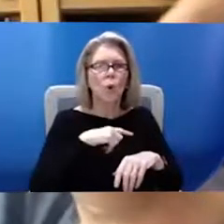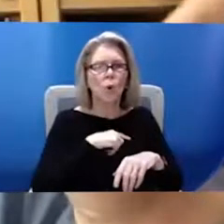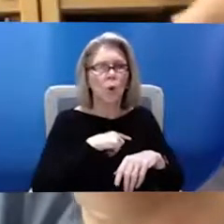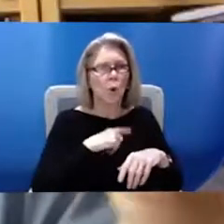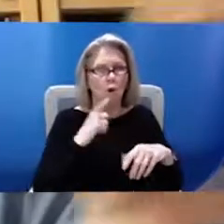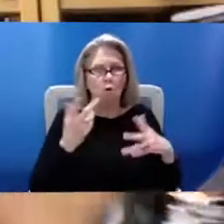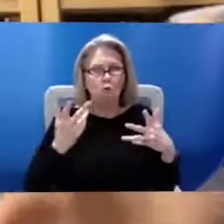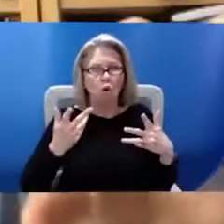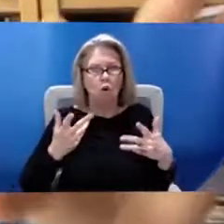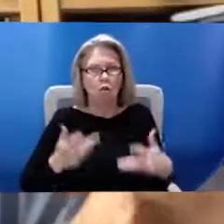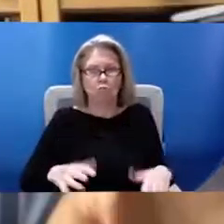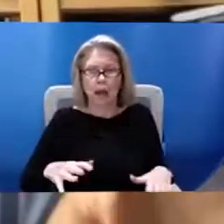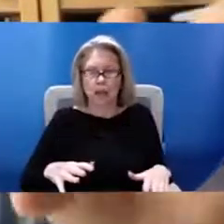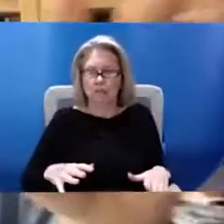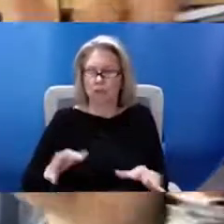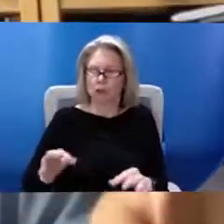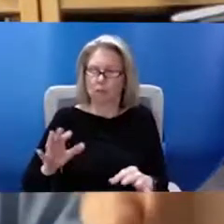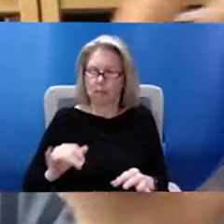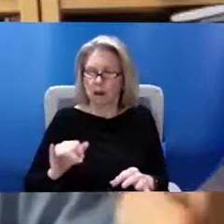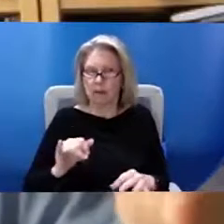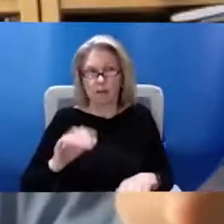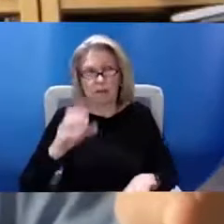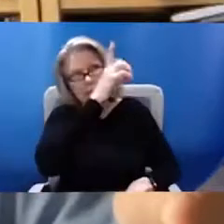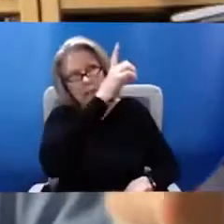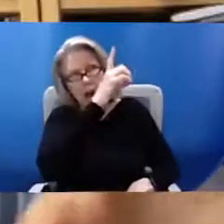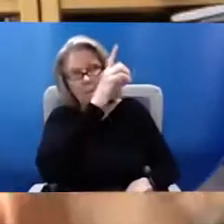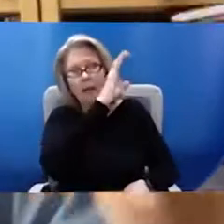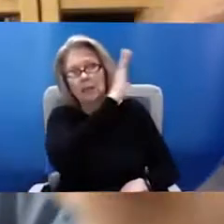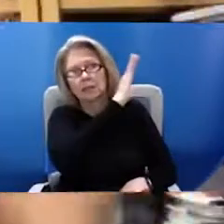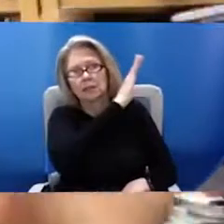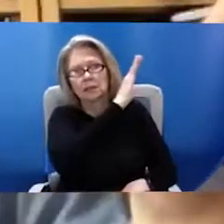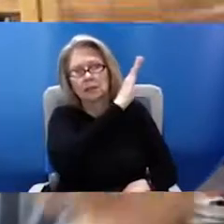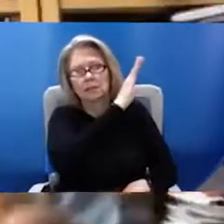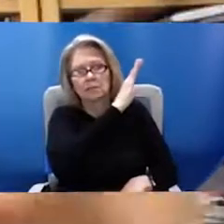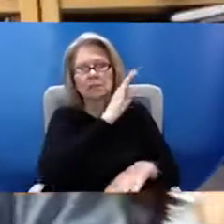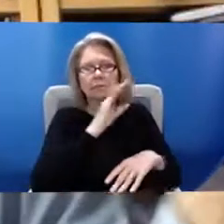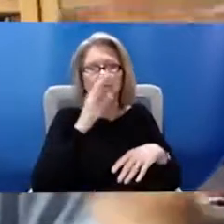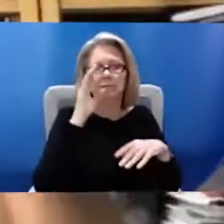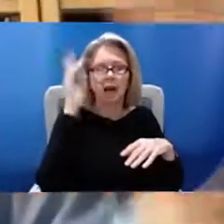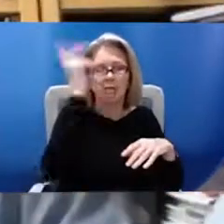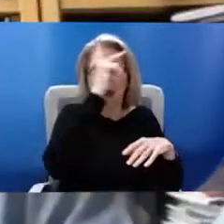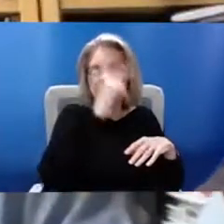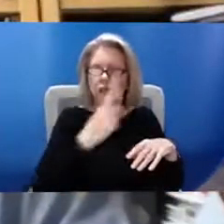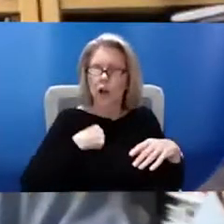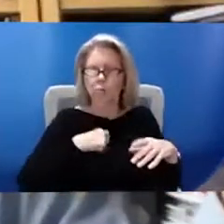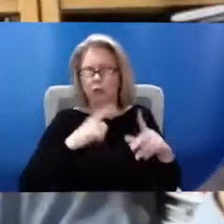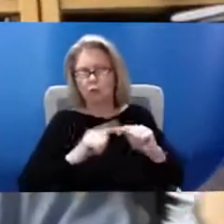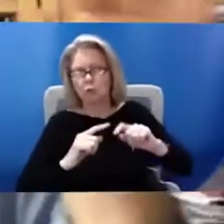are overdetermined by this dominant logic, and we are forced to resist to that dominant